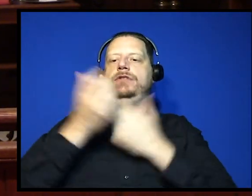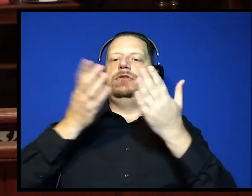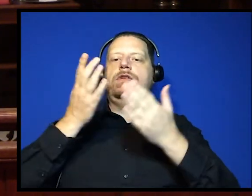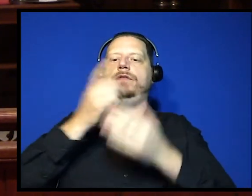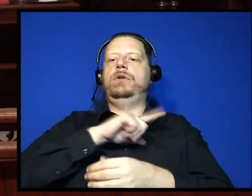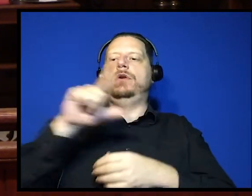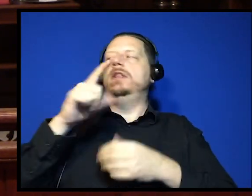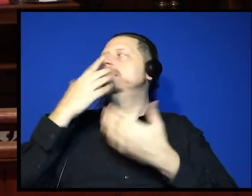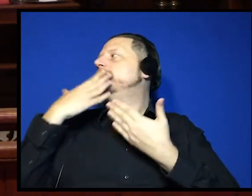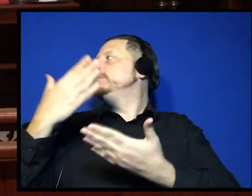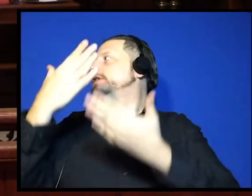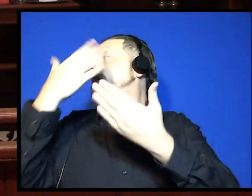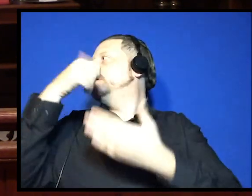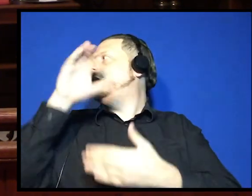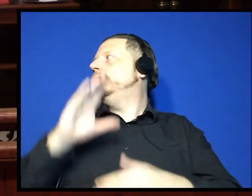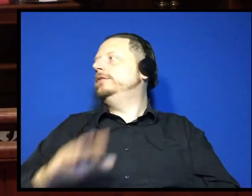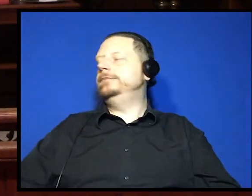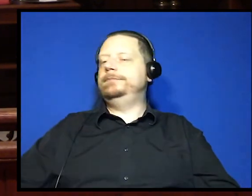God.